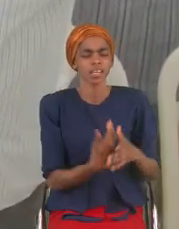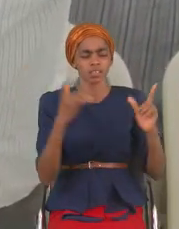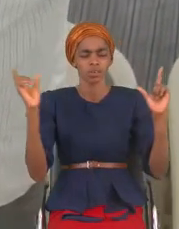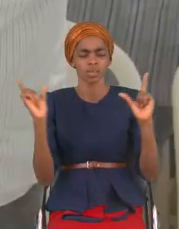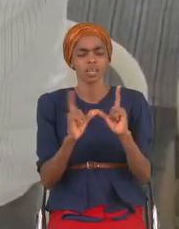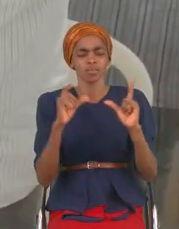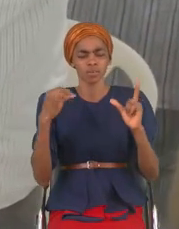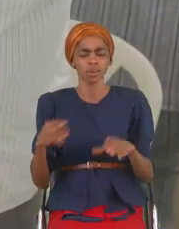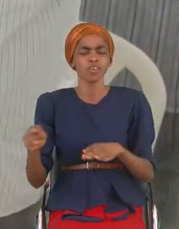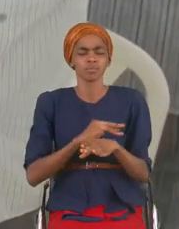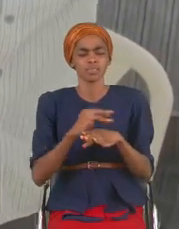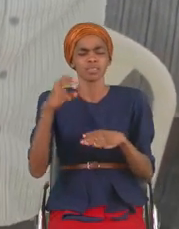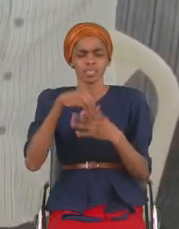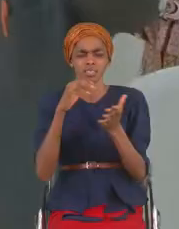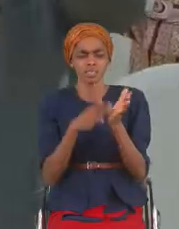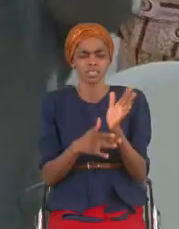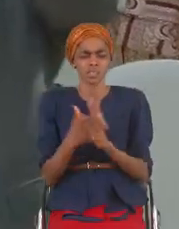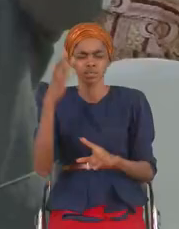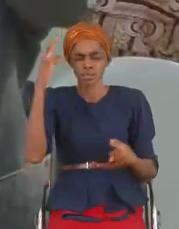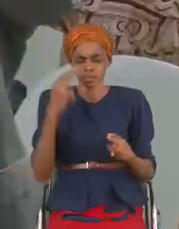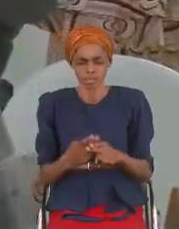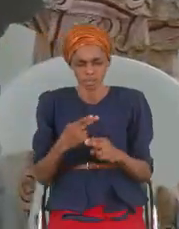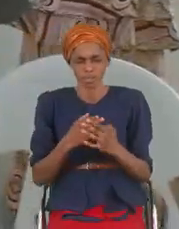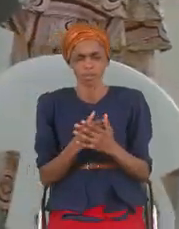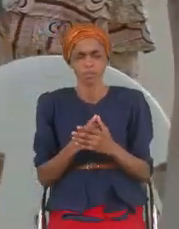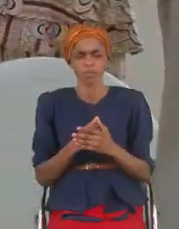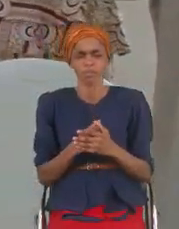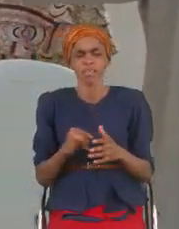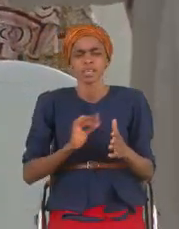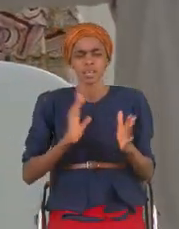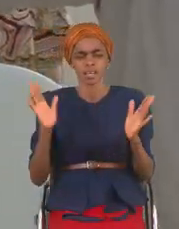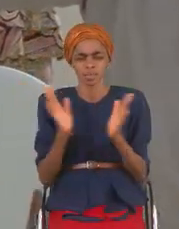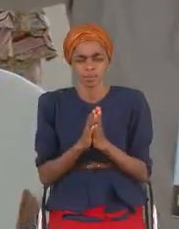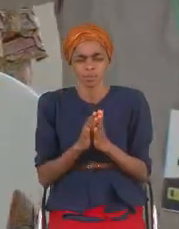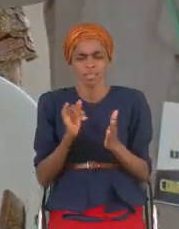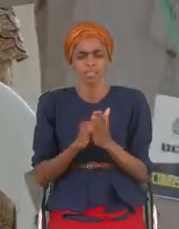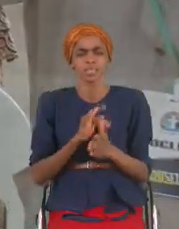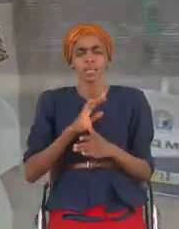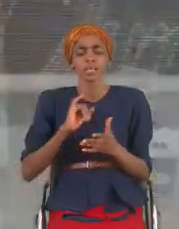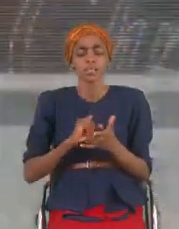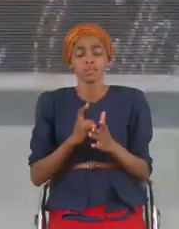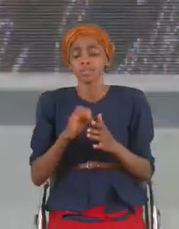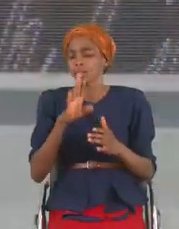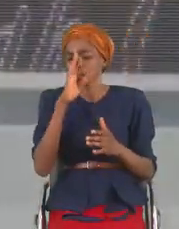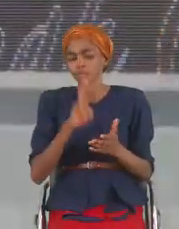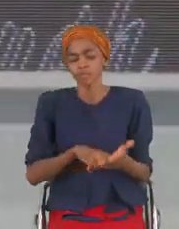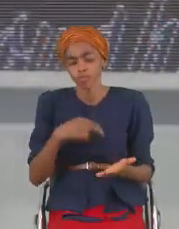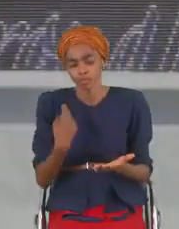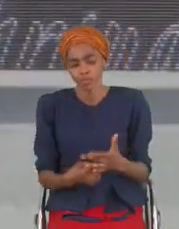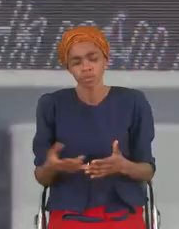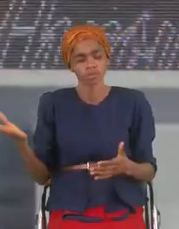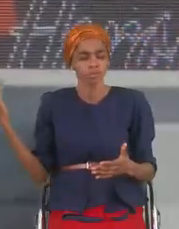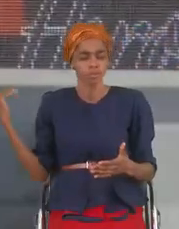of ministration in Jesus' name. I pray those who have been defeated before, I